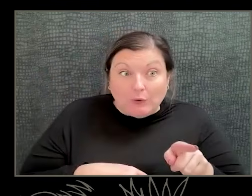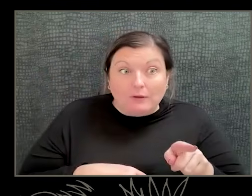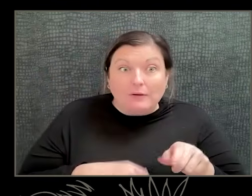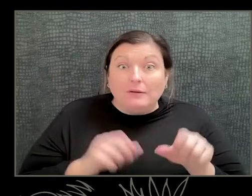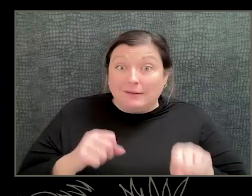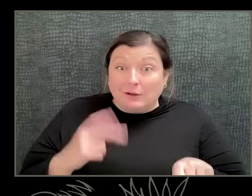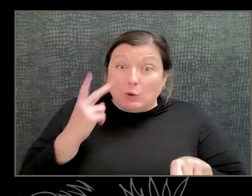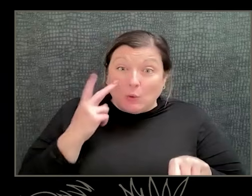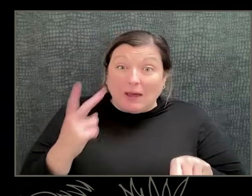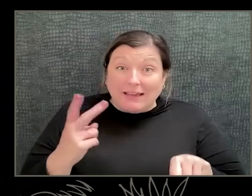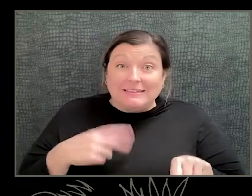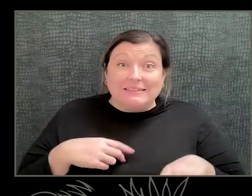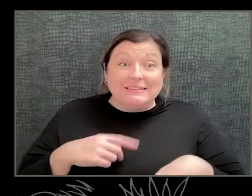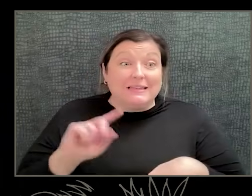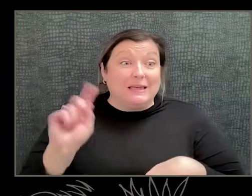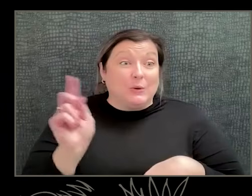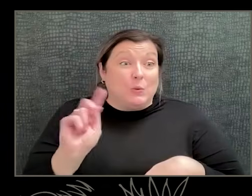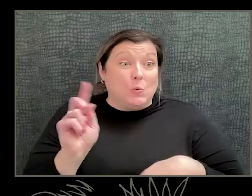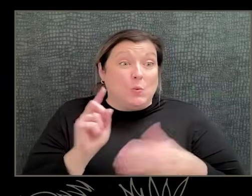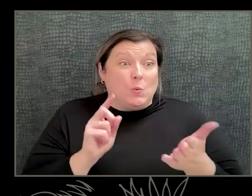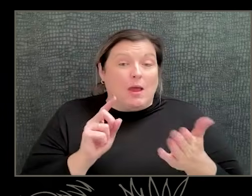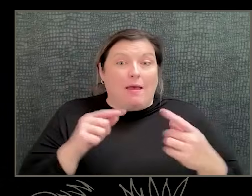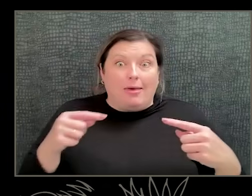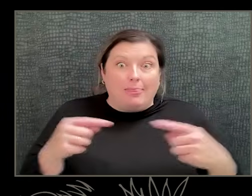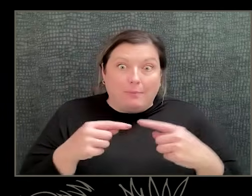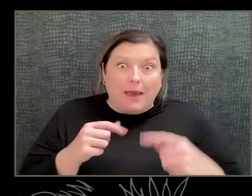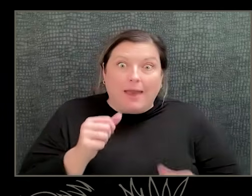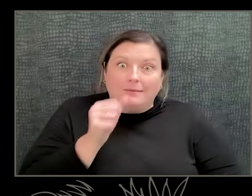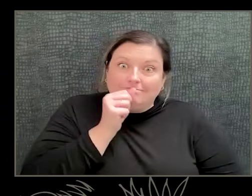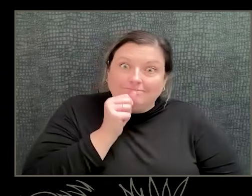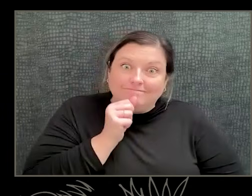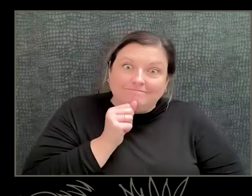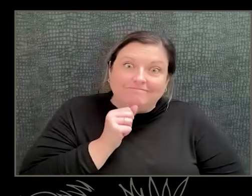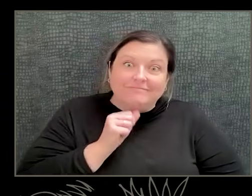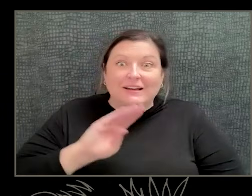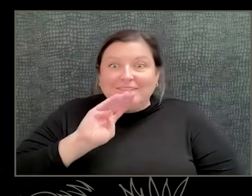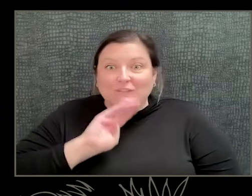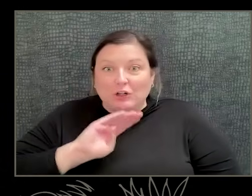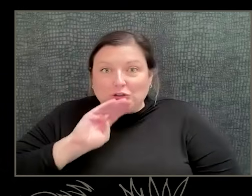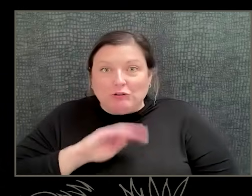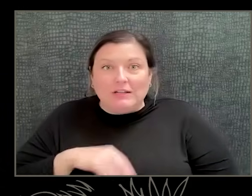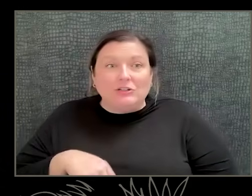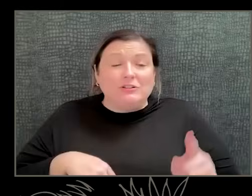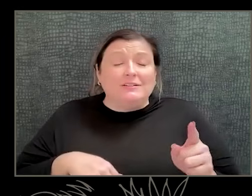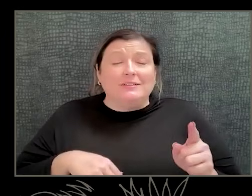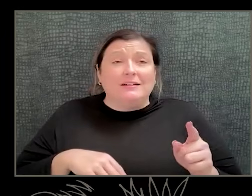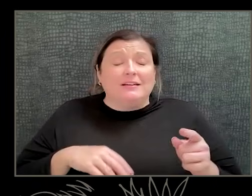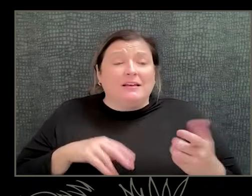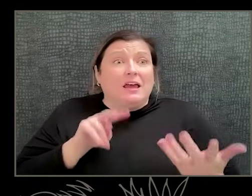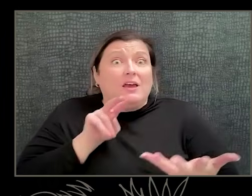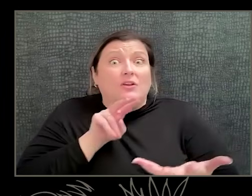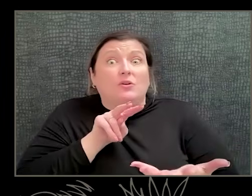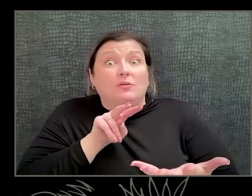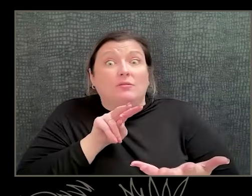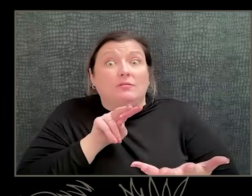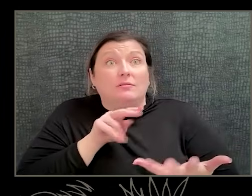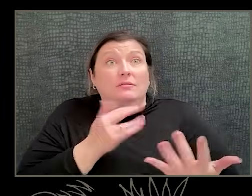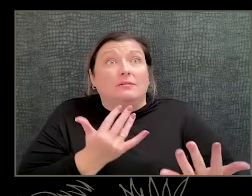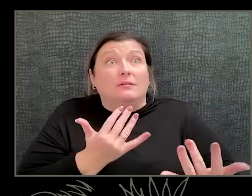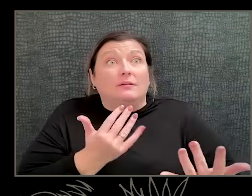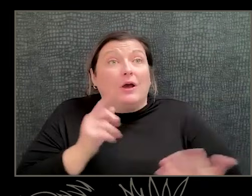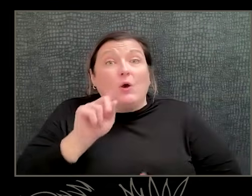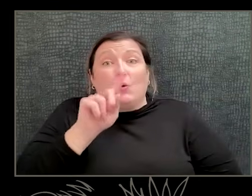can see where the pain and frustration, and then you really question your entire